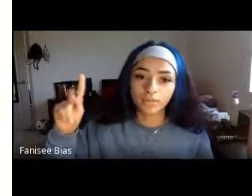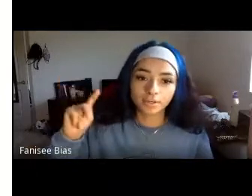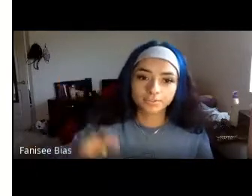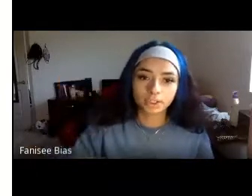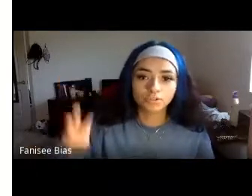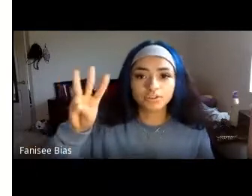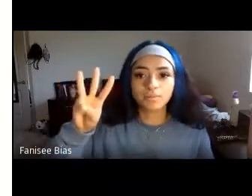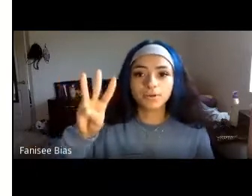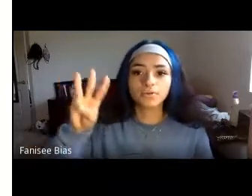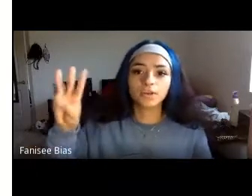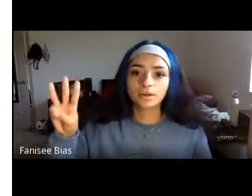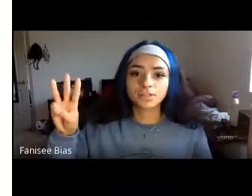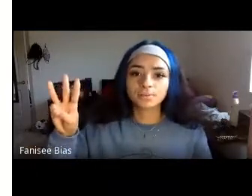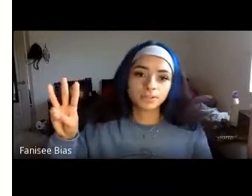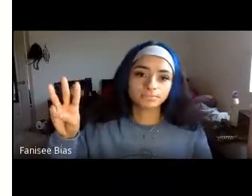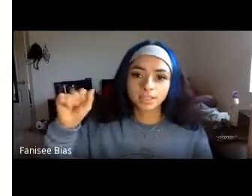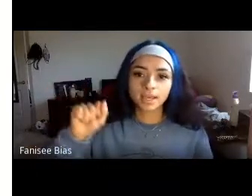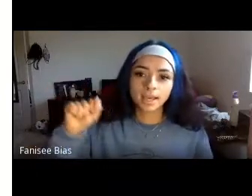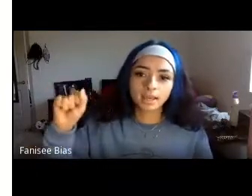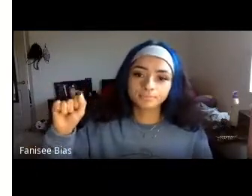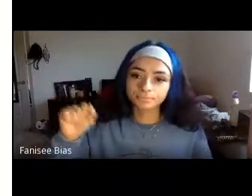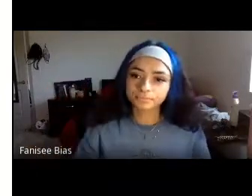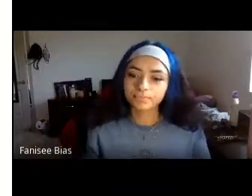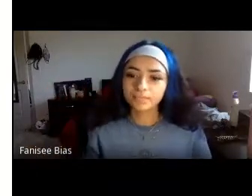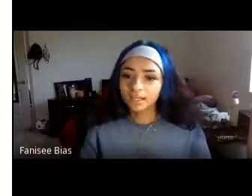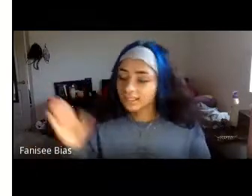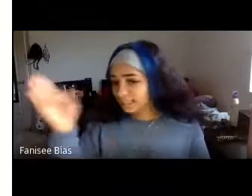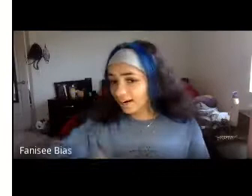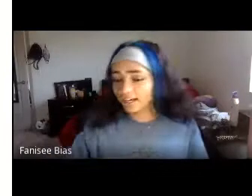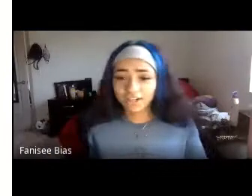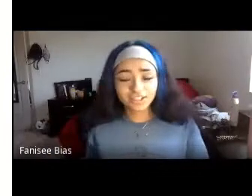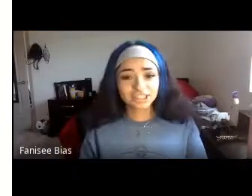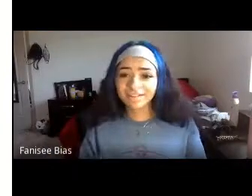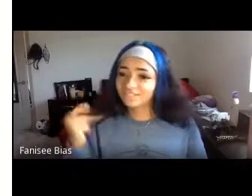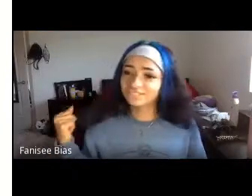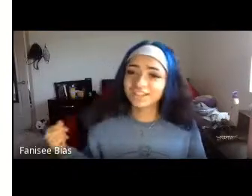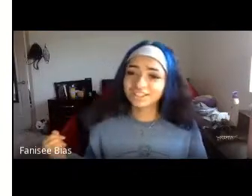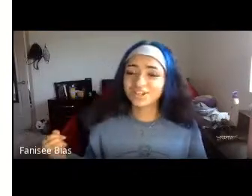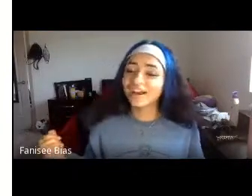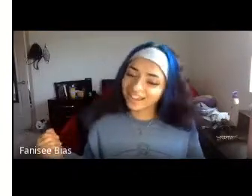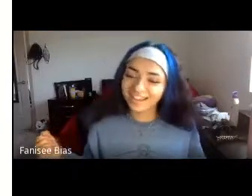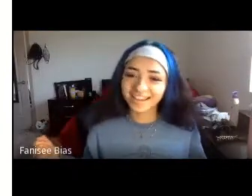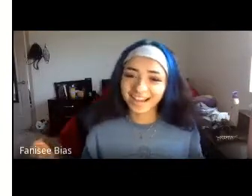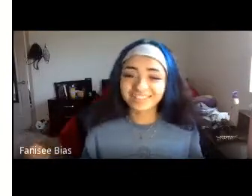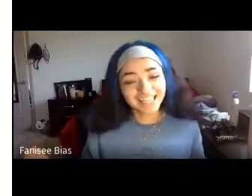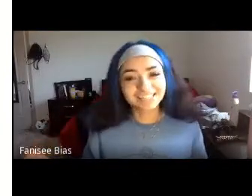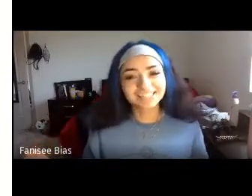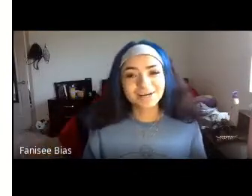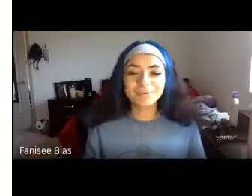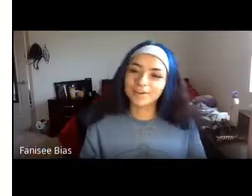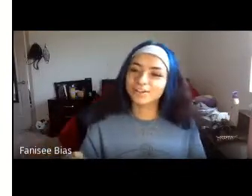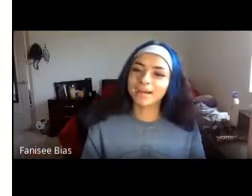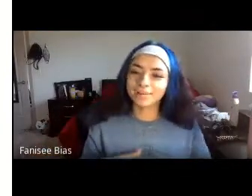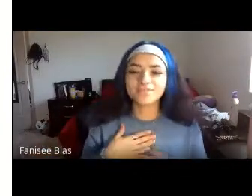you do the letter. So if it's W, you know, W-A. Sarah, yours is quick. I'm